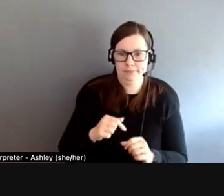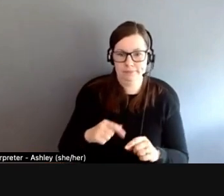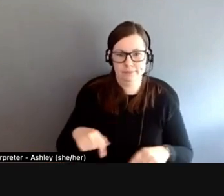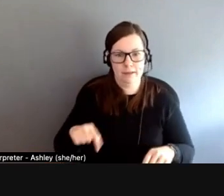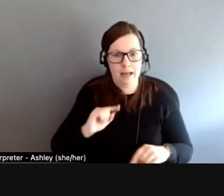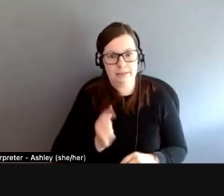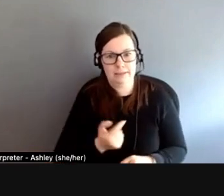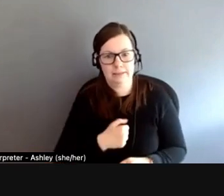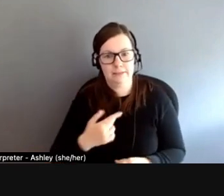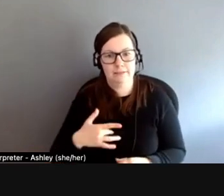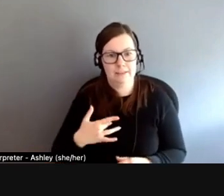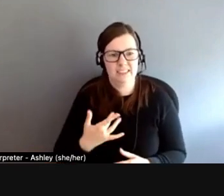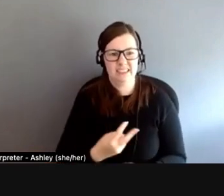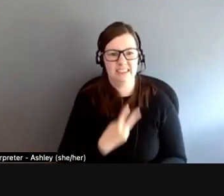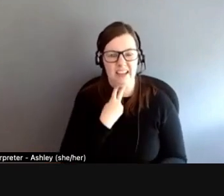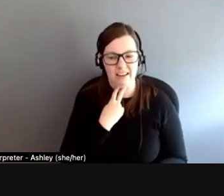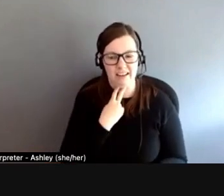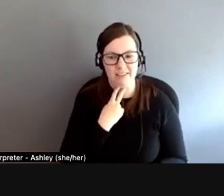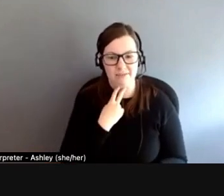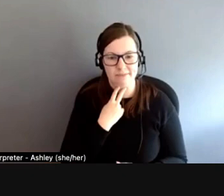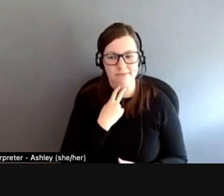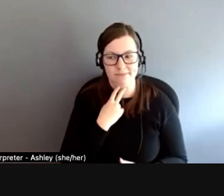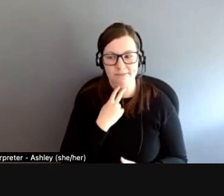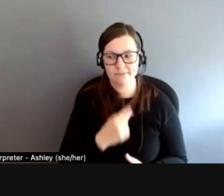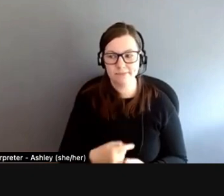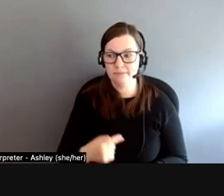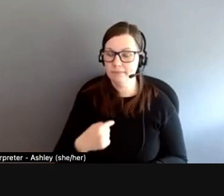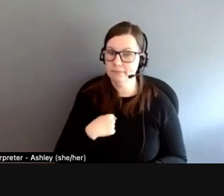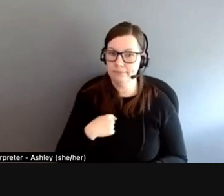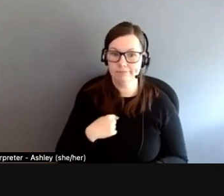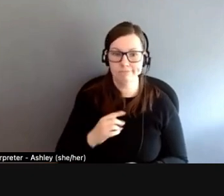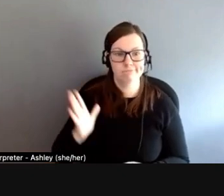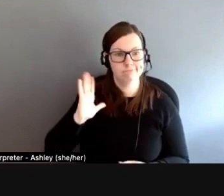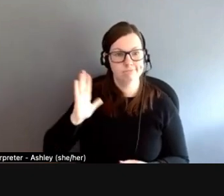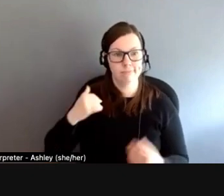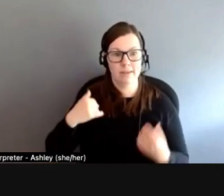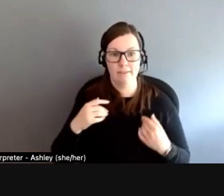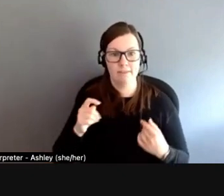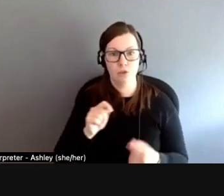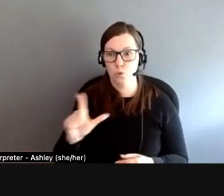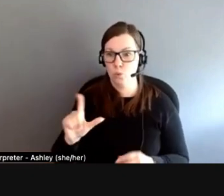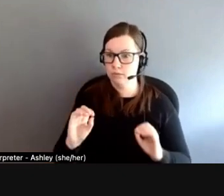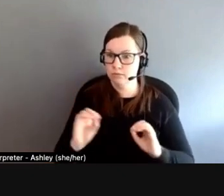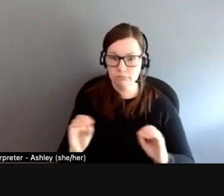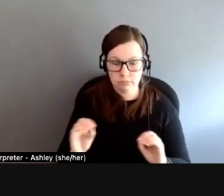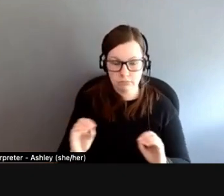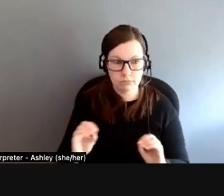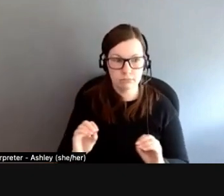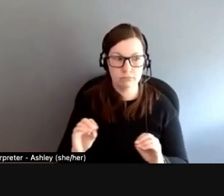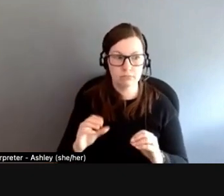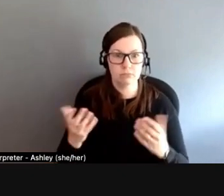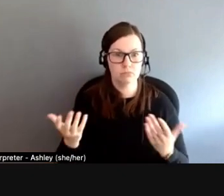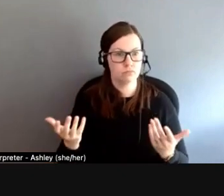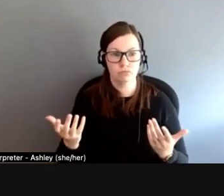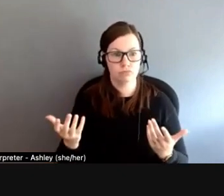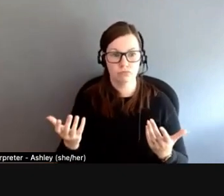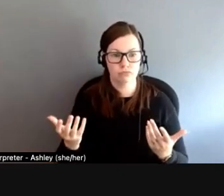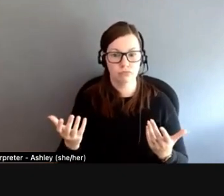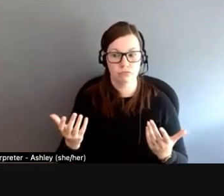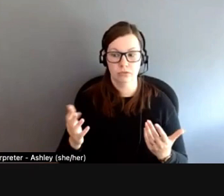to do it. So once I got over that, I got started.